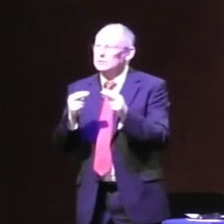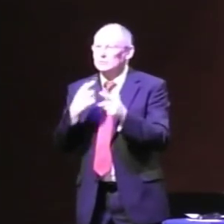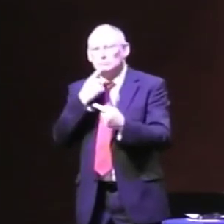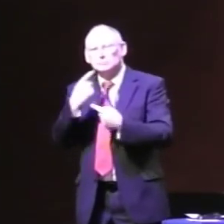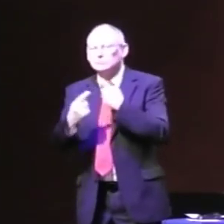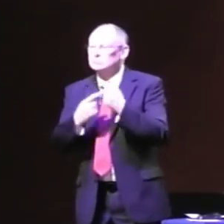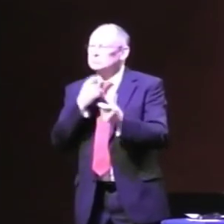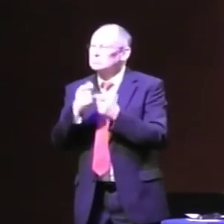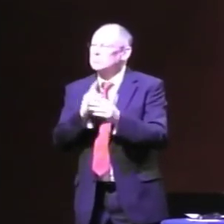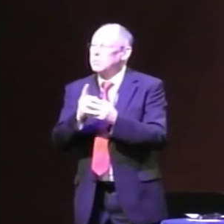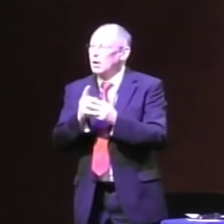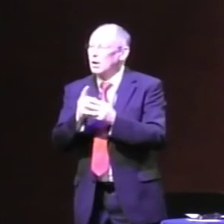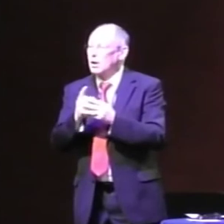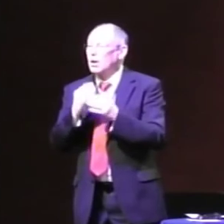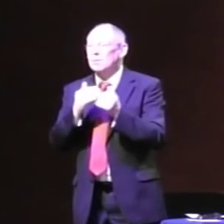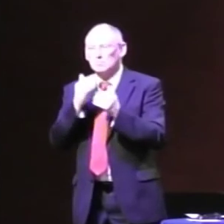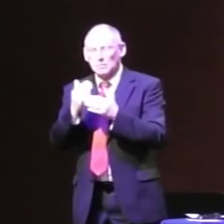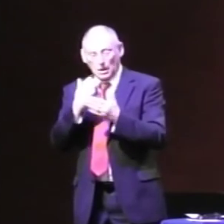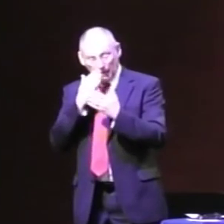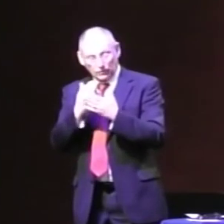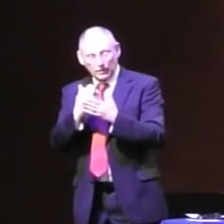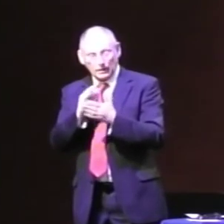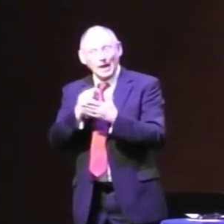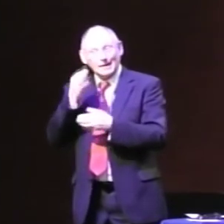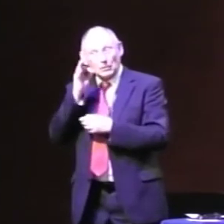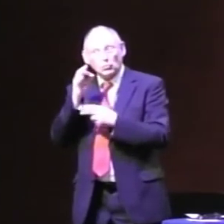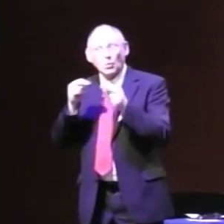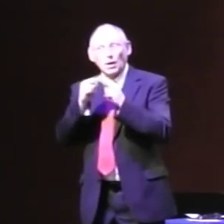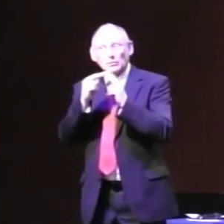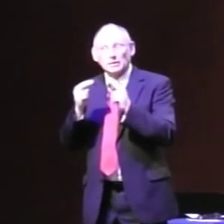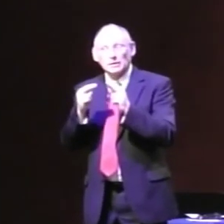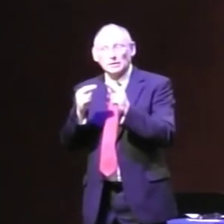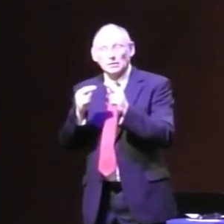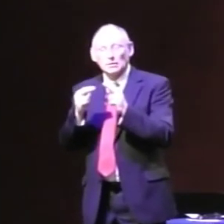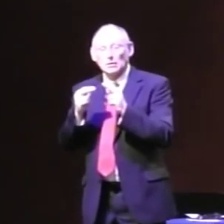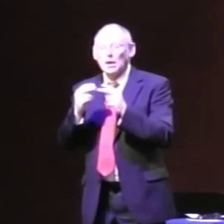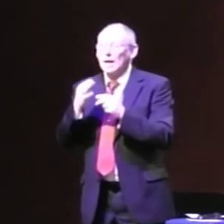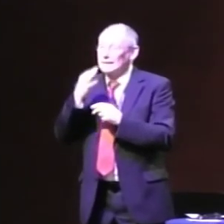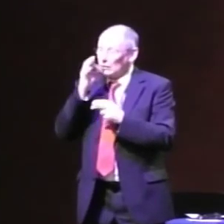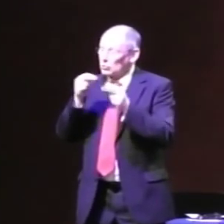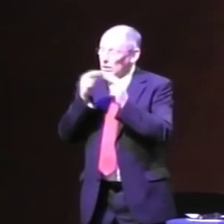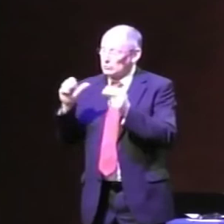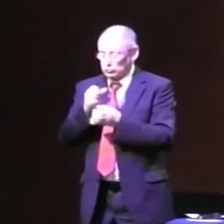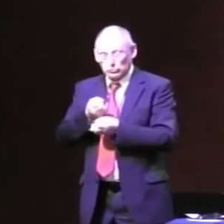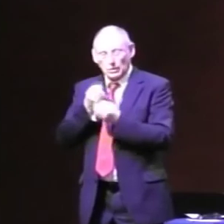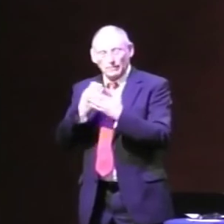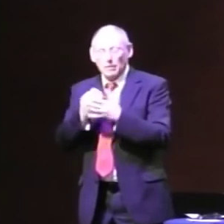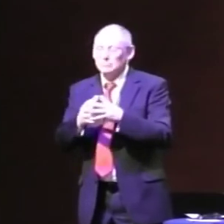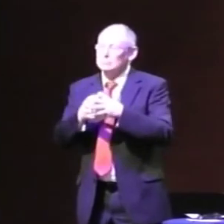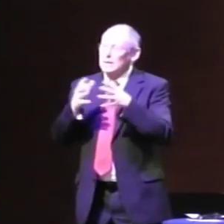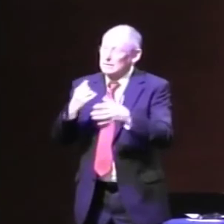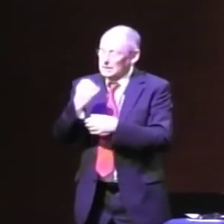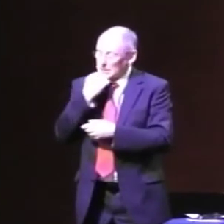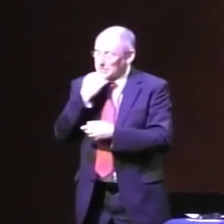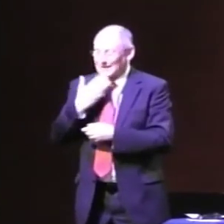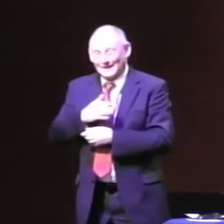back to the future and learning two new buzzwords, council housing? And council housing should deliver the massive numbers needed